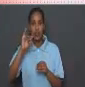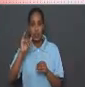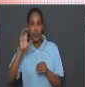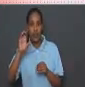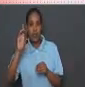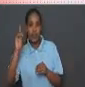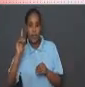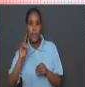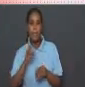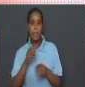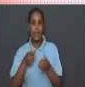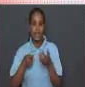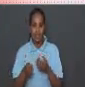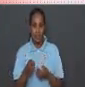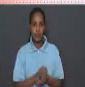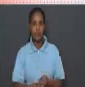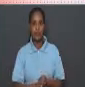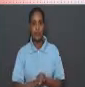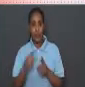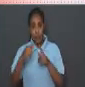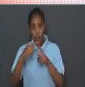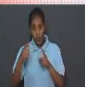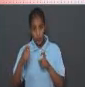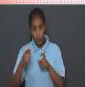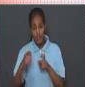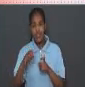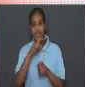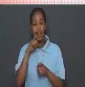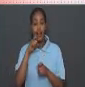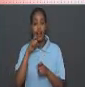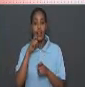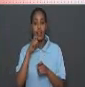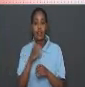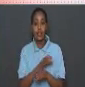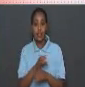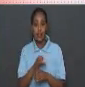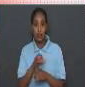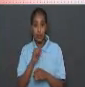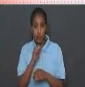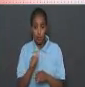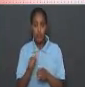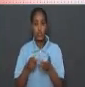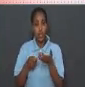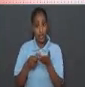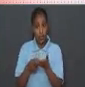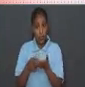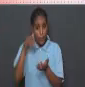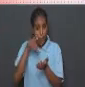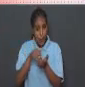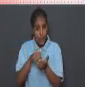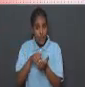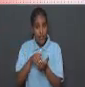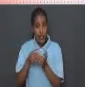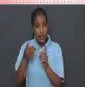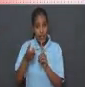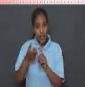nickel-cadmium battery. Opposite to dry cells, which are not rechargeable and must be